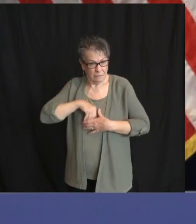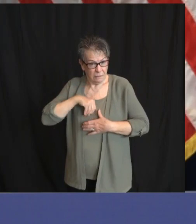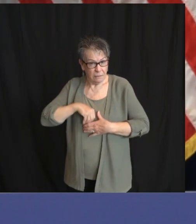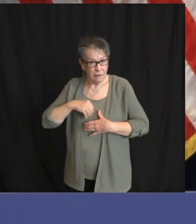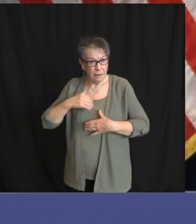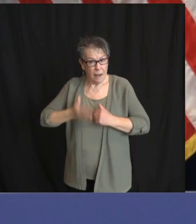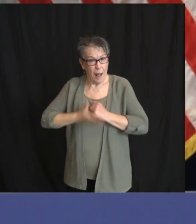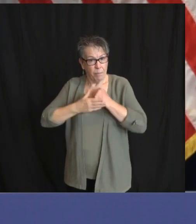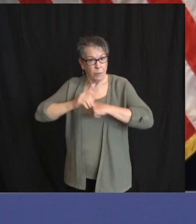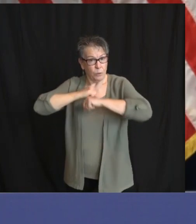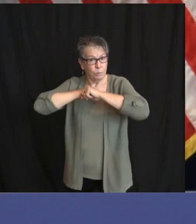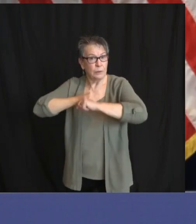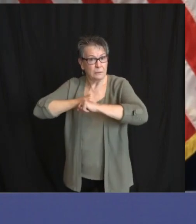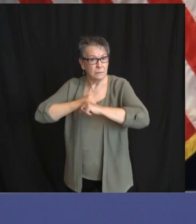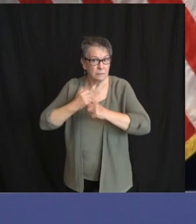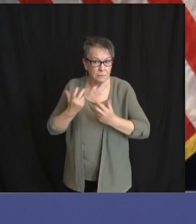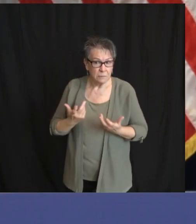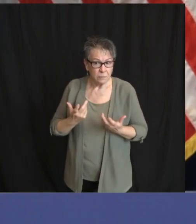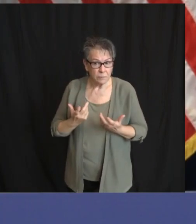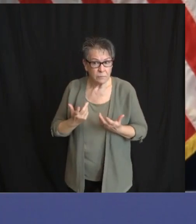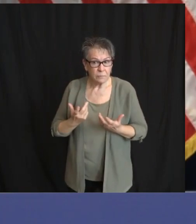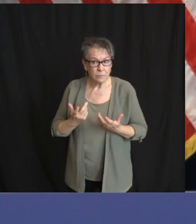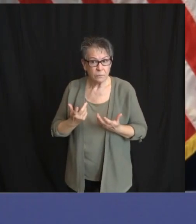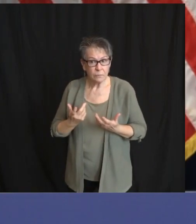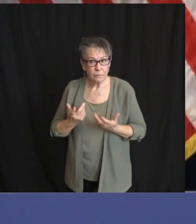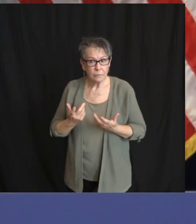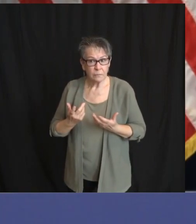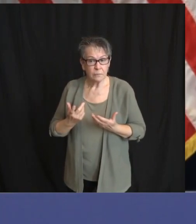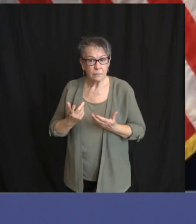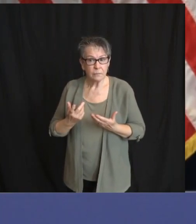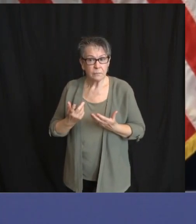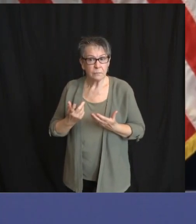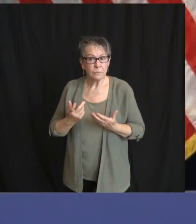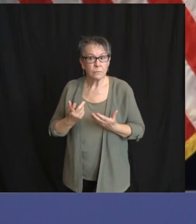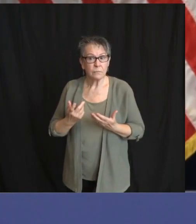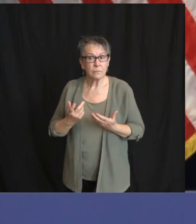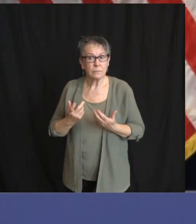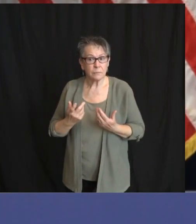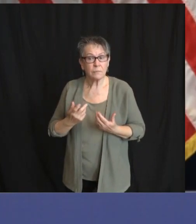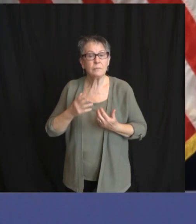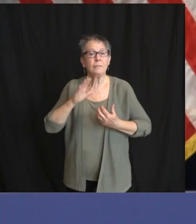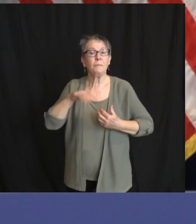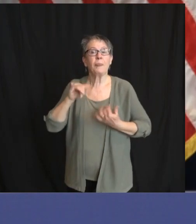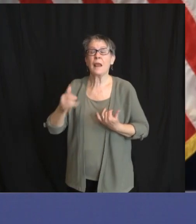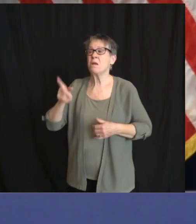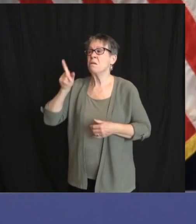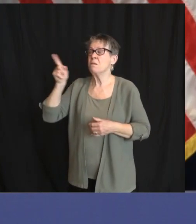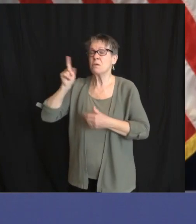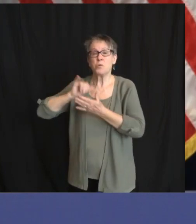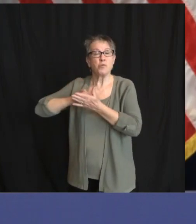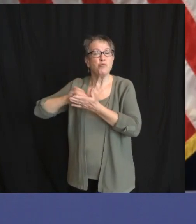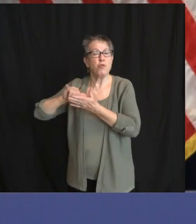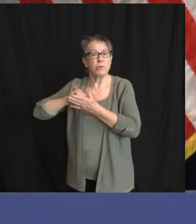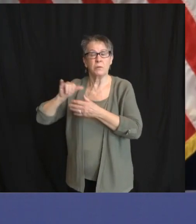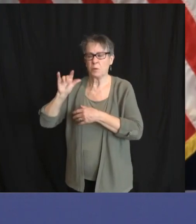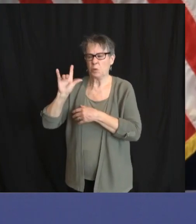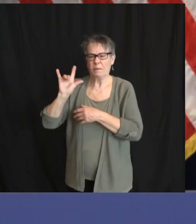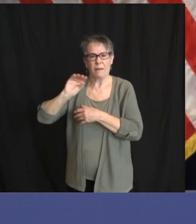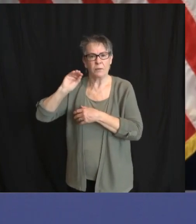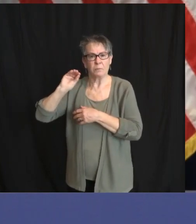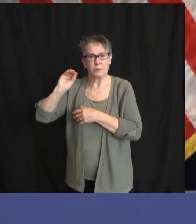City have COVID-19 antibodies. LabCorp announced yesterday that they're offering this testing along